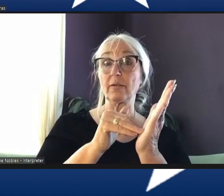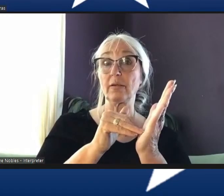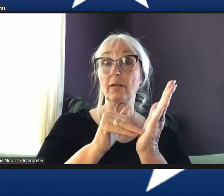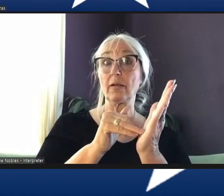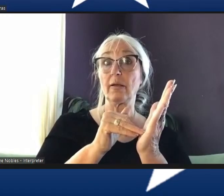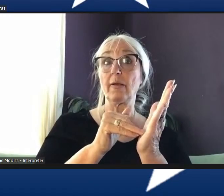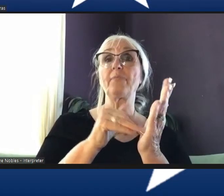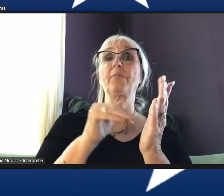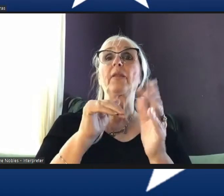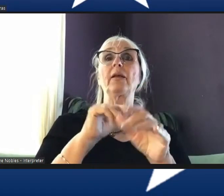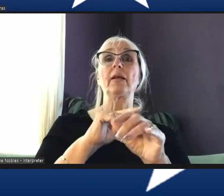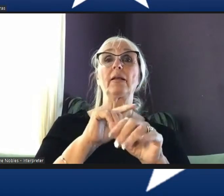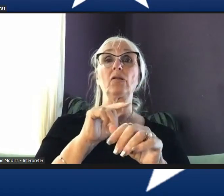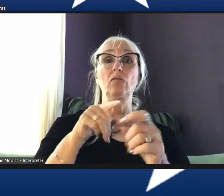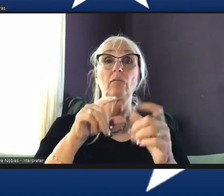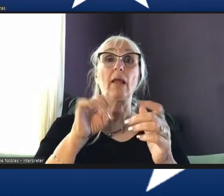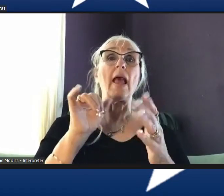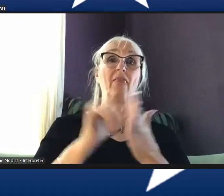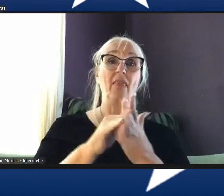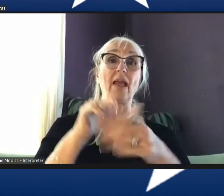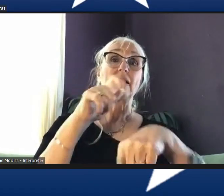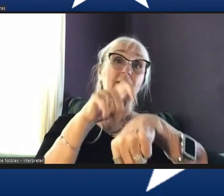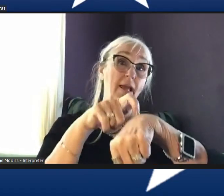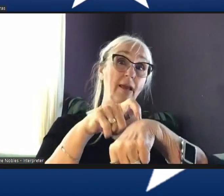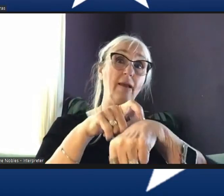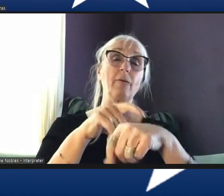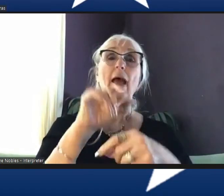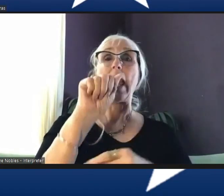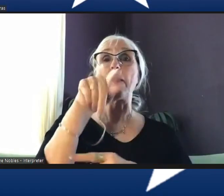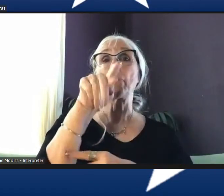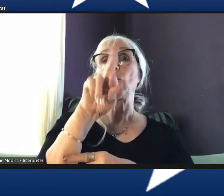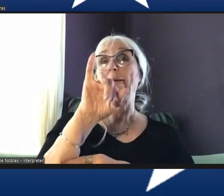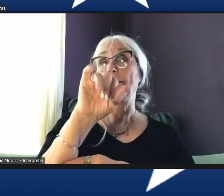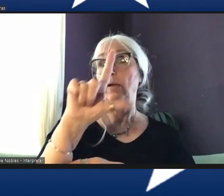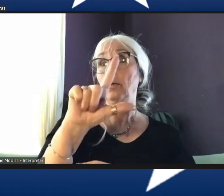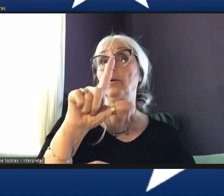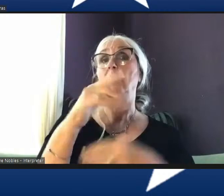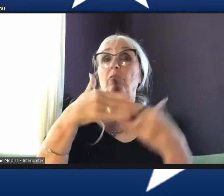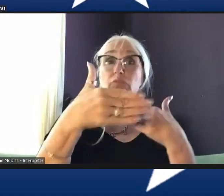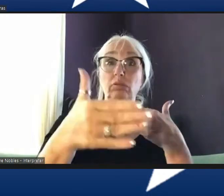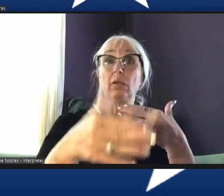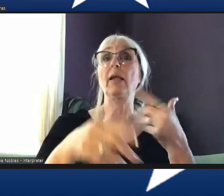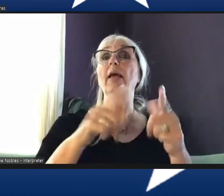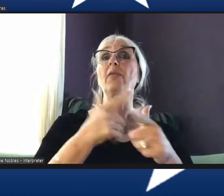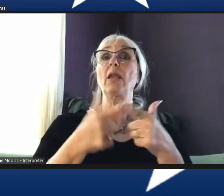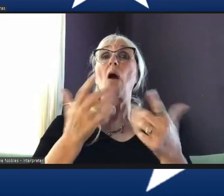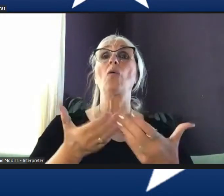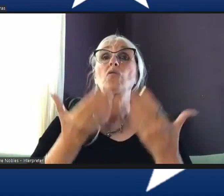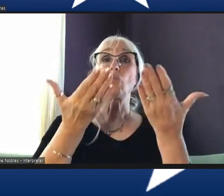that time for April. And again, I would like to recommend